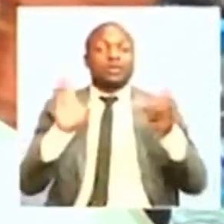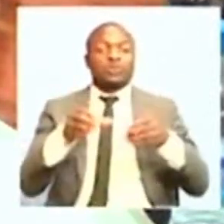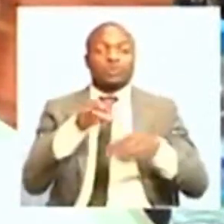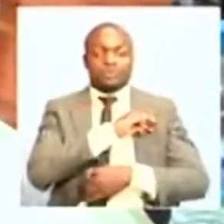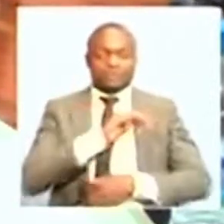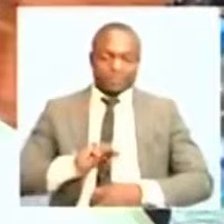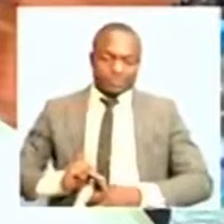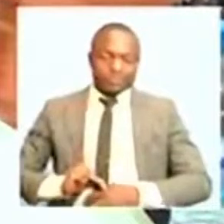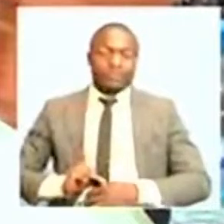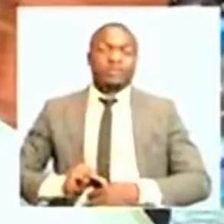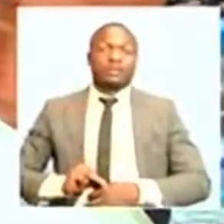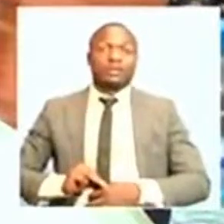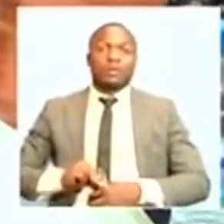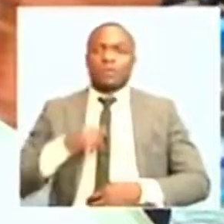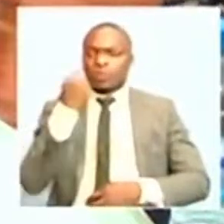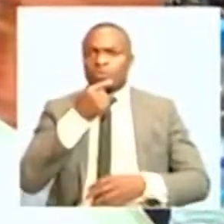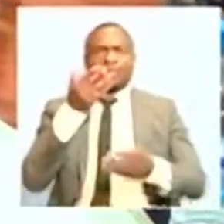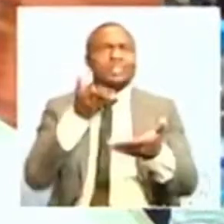members. Who are these?